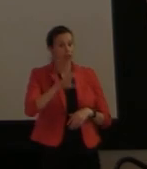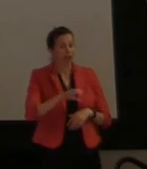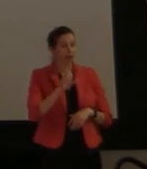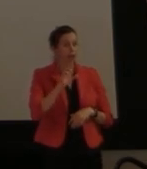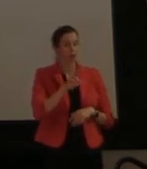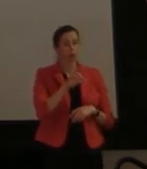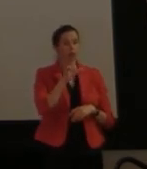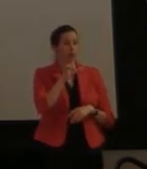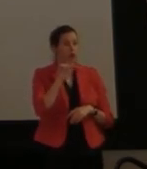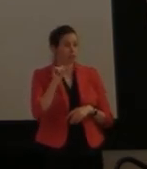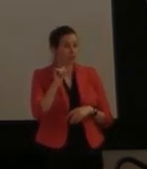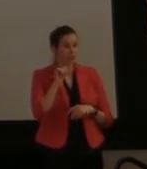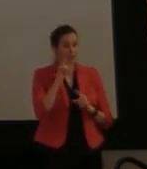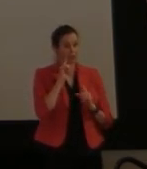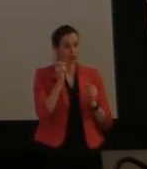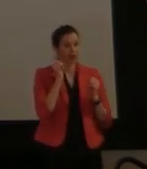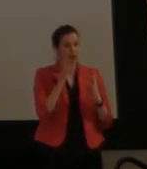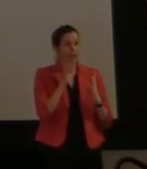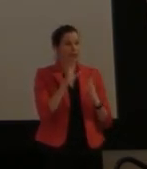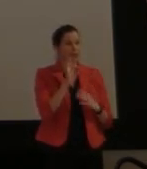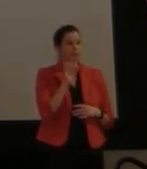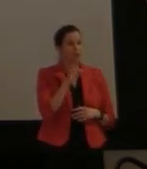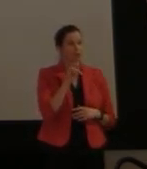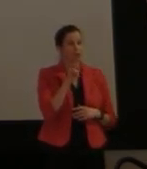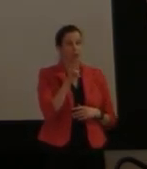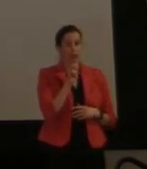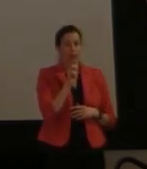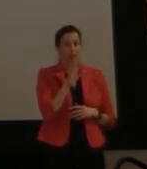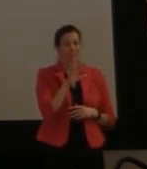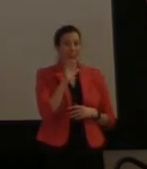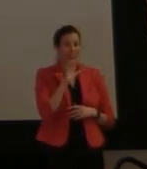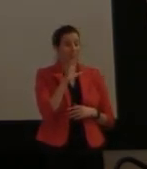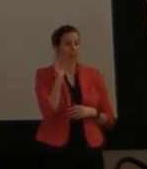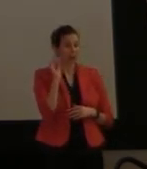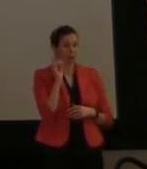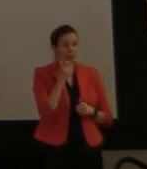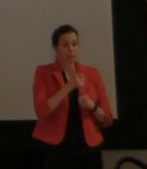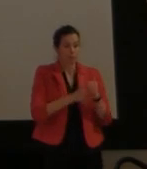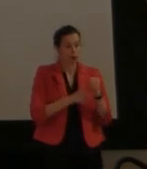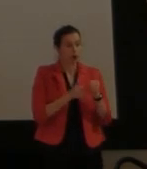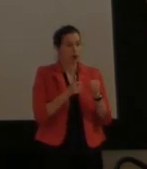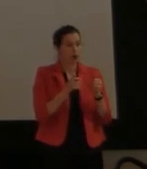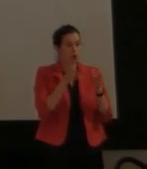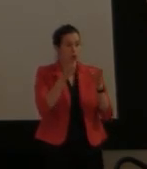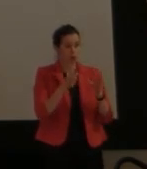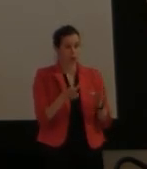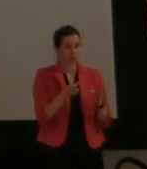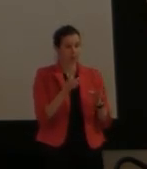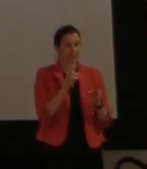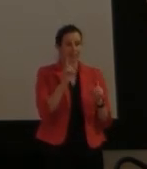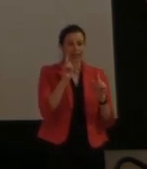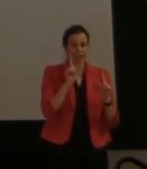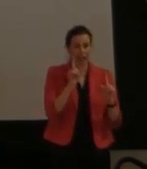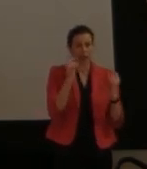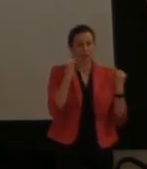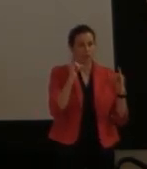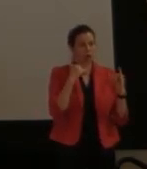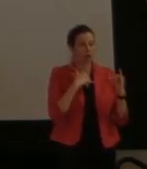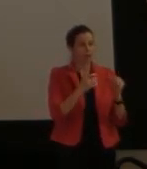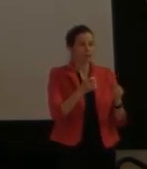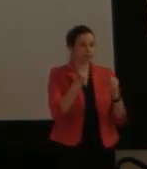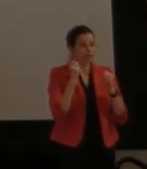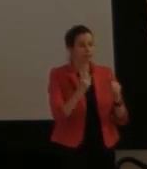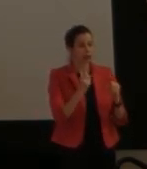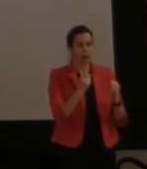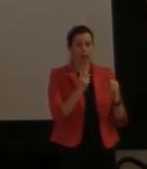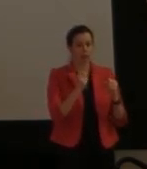Los Angeles for the number of Fortune 500 companies per resident. Yet, we have significant social and